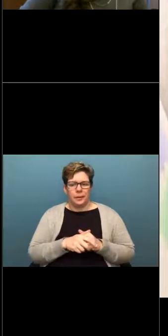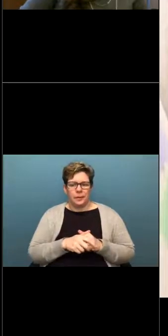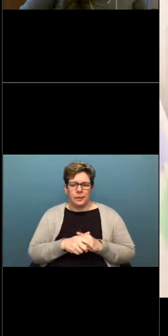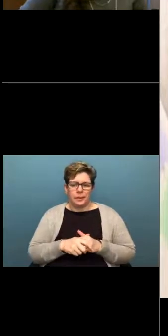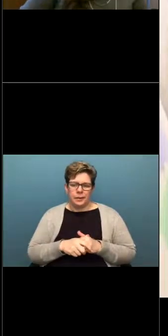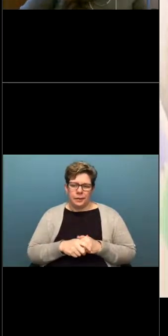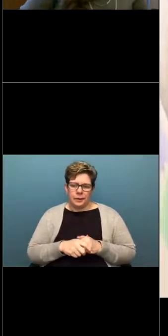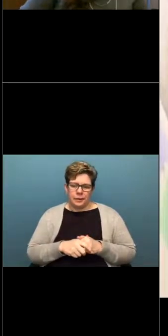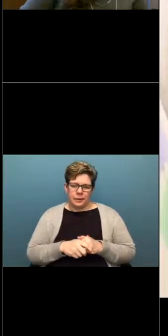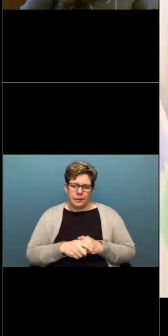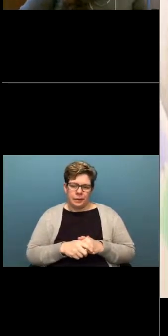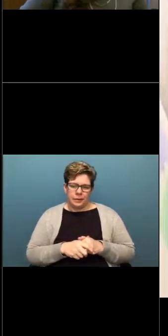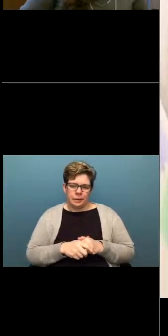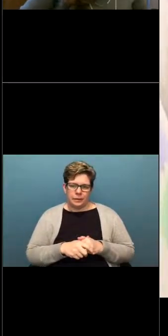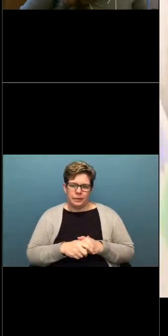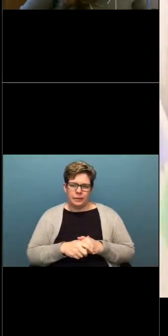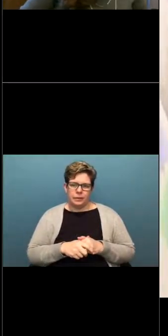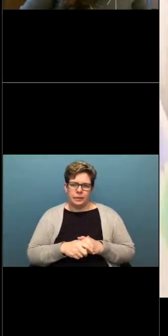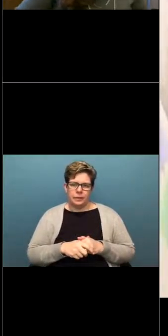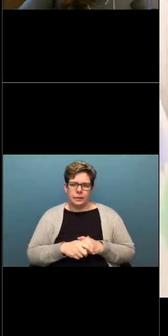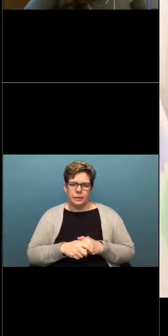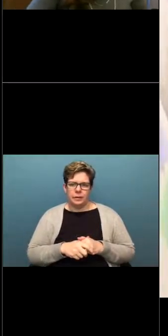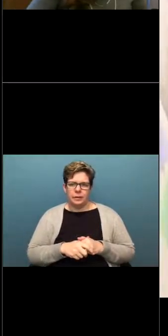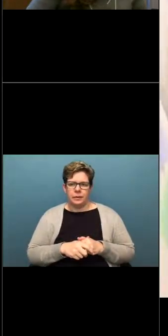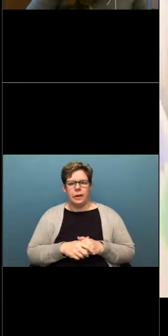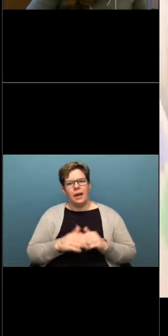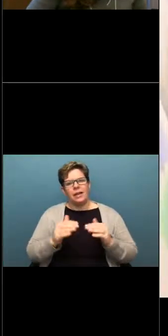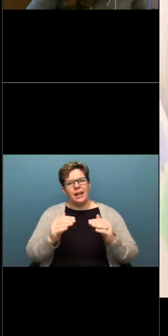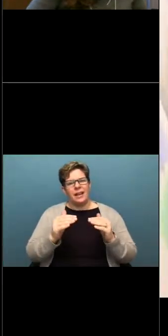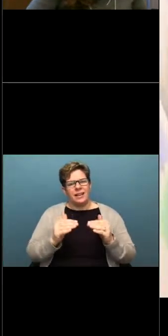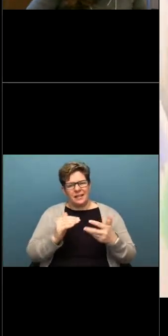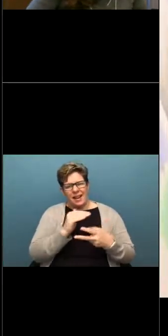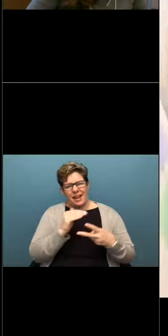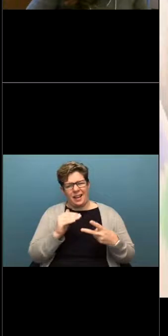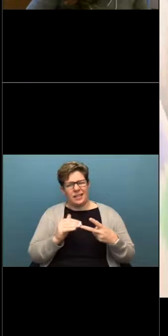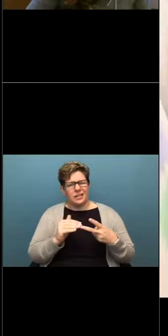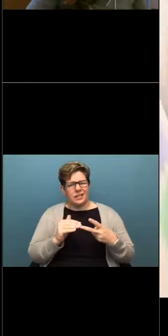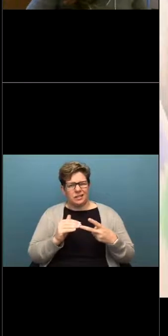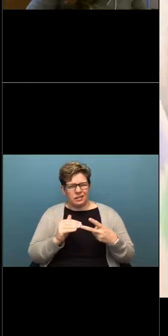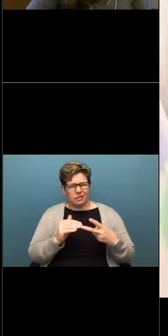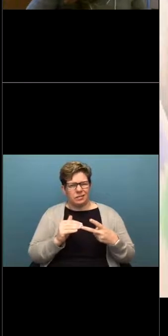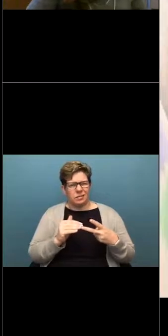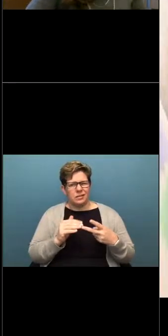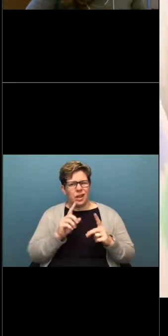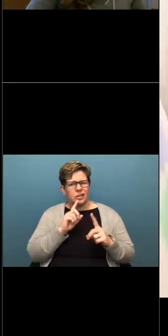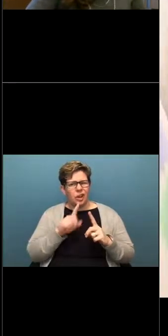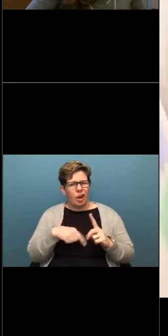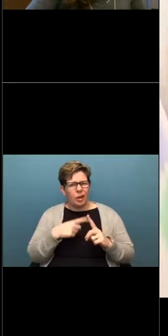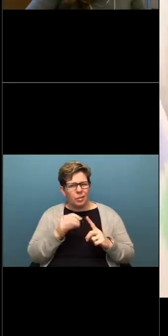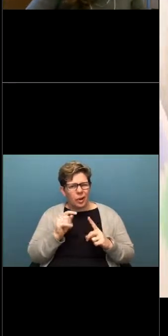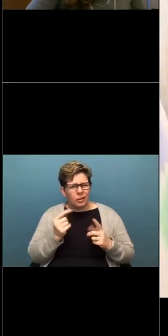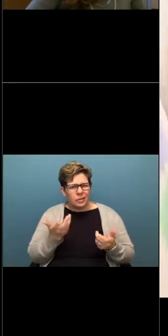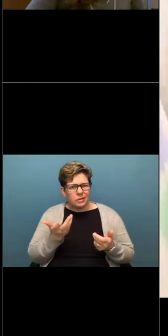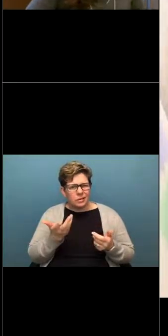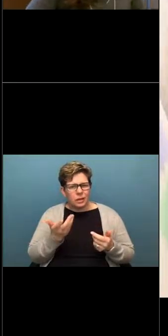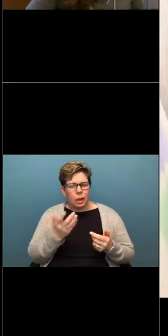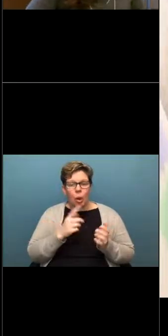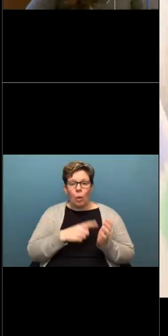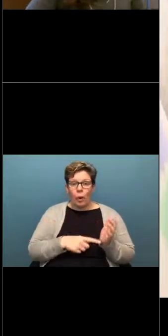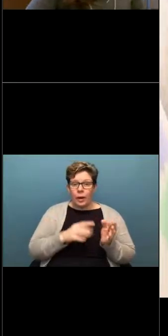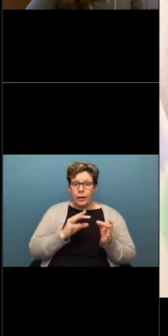The next is just talking about it. And that might seem pretty obvious, but what you say and how you say it can be